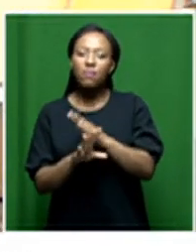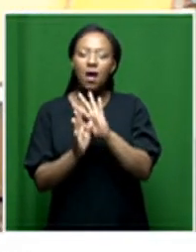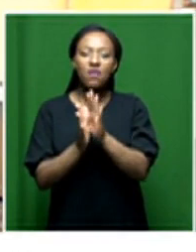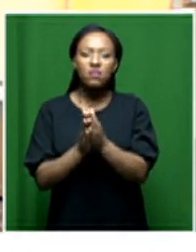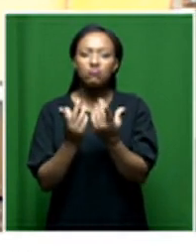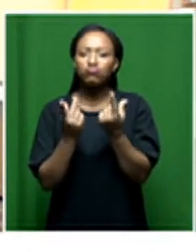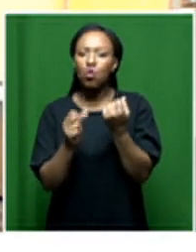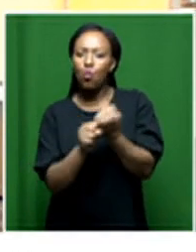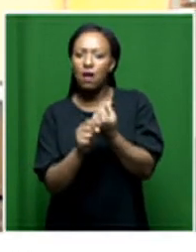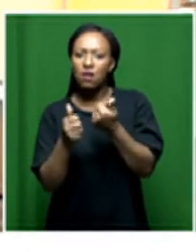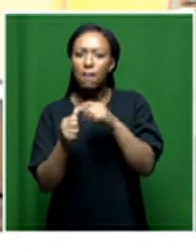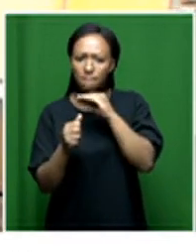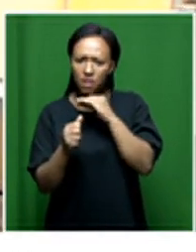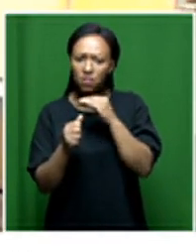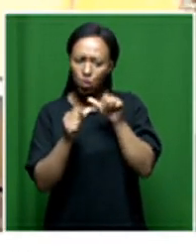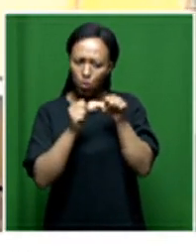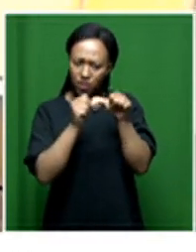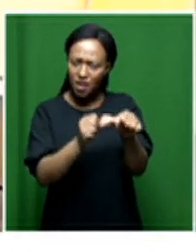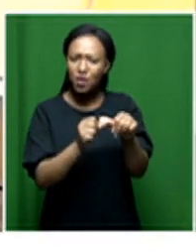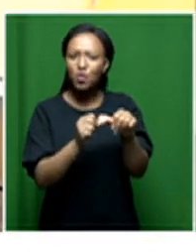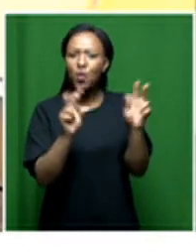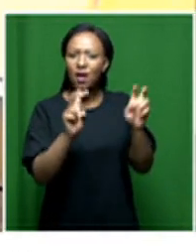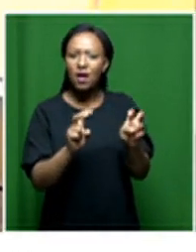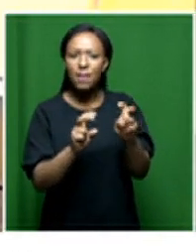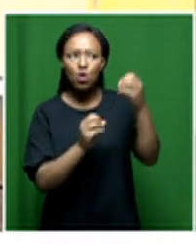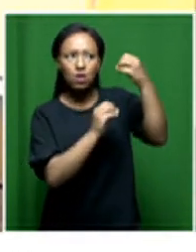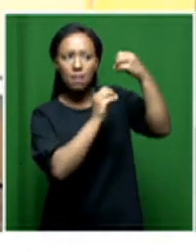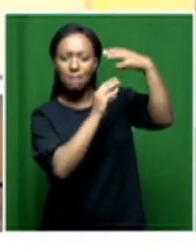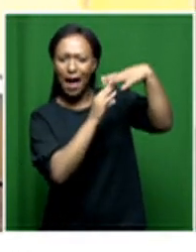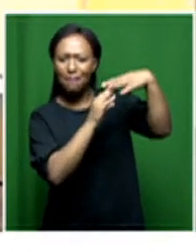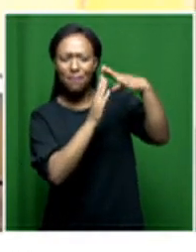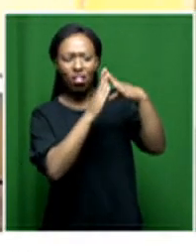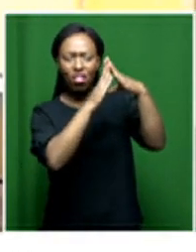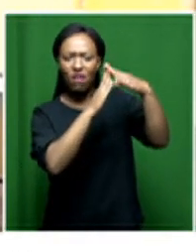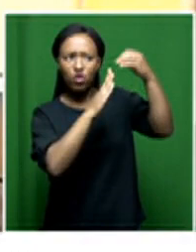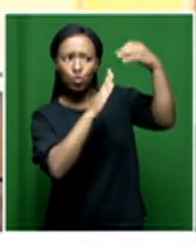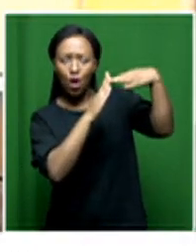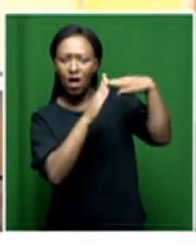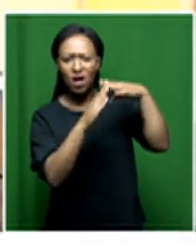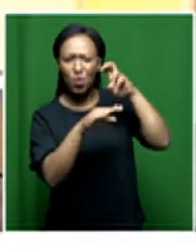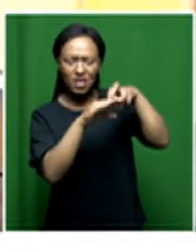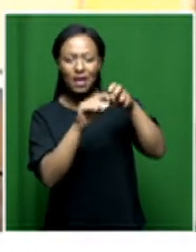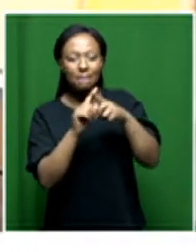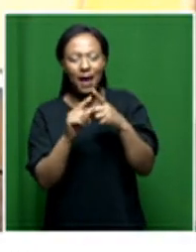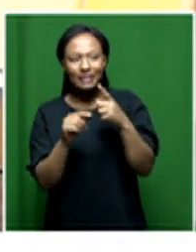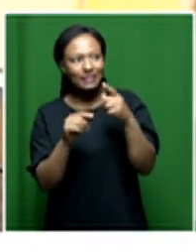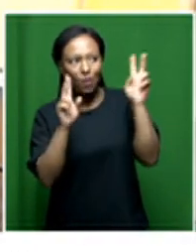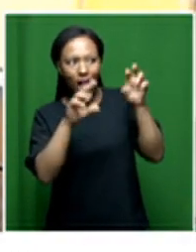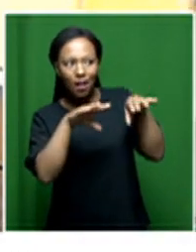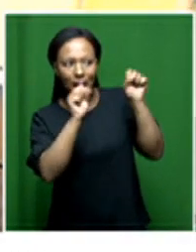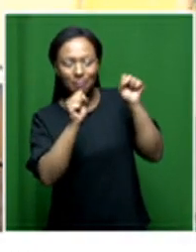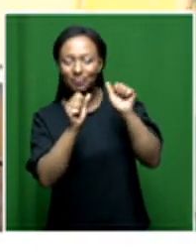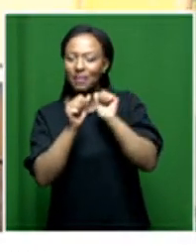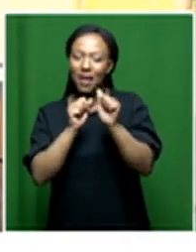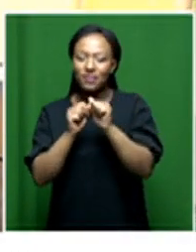was working okay, they wouldn't have had to lay out the expense of putting that up in the first place. So, I mean, it's a big conversation. It really is. So